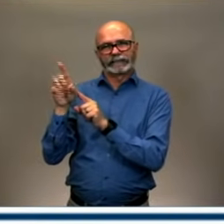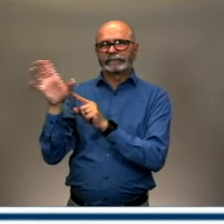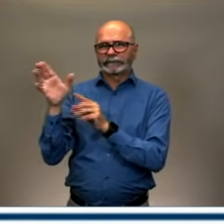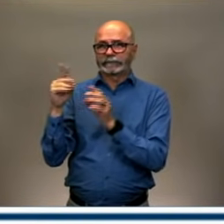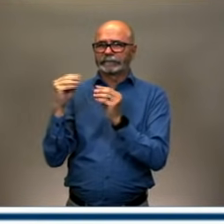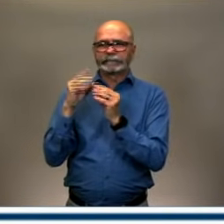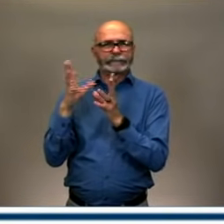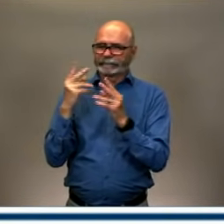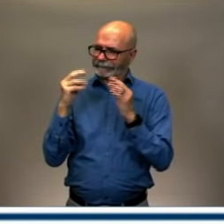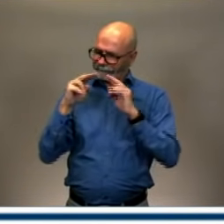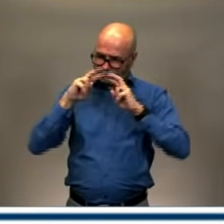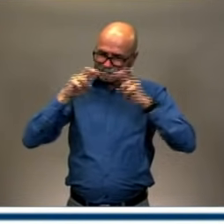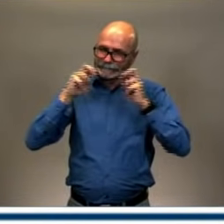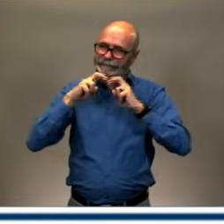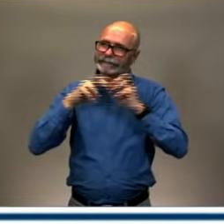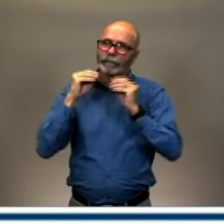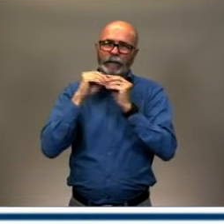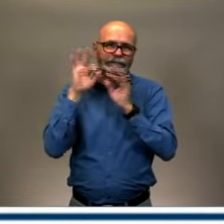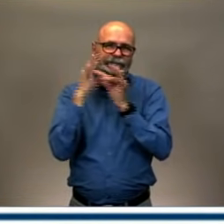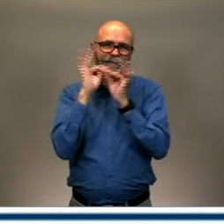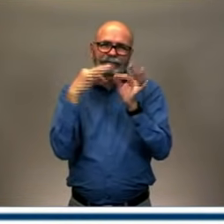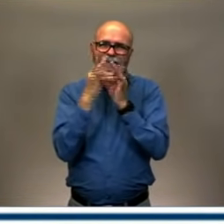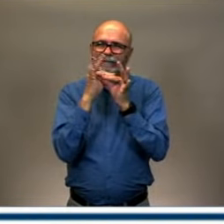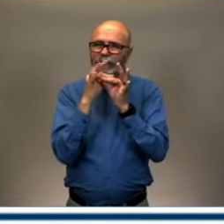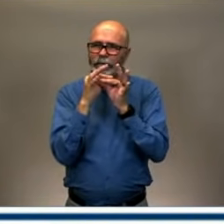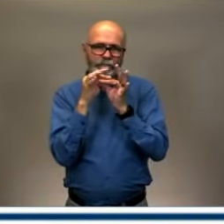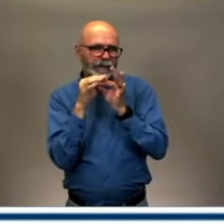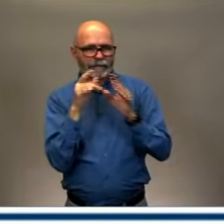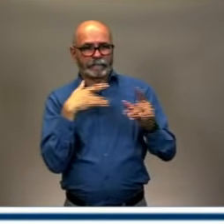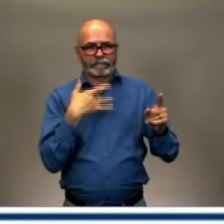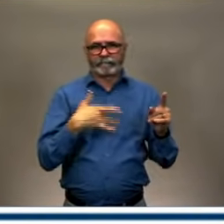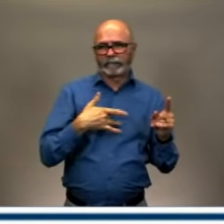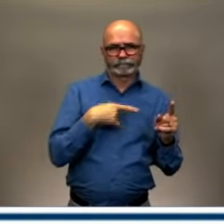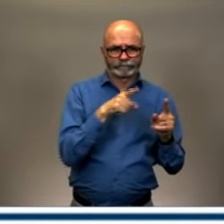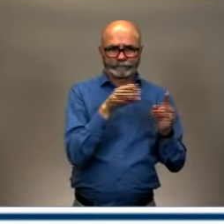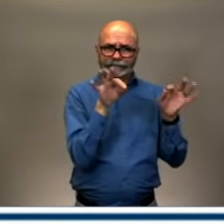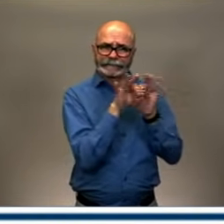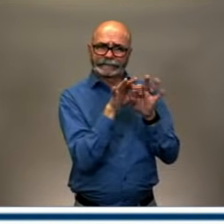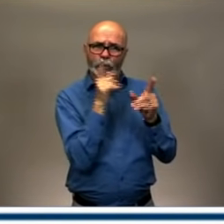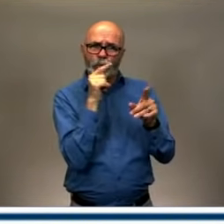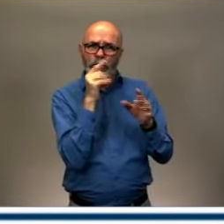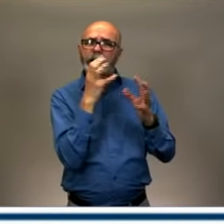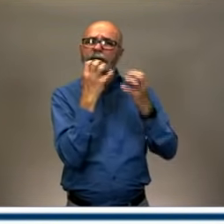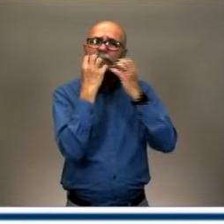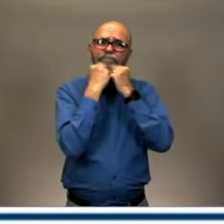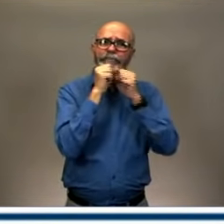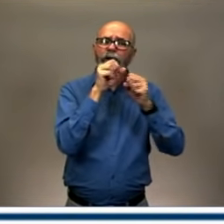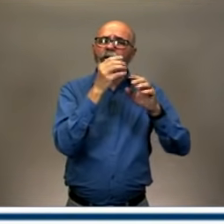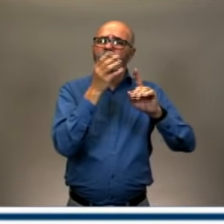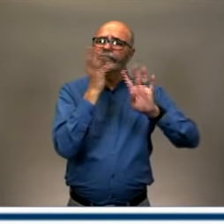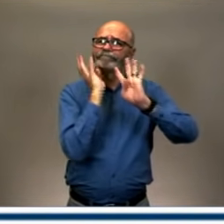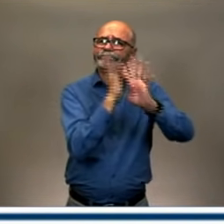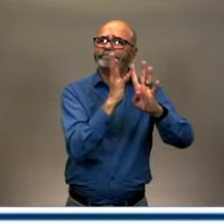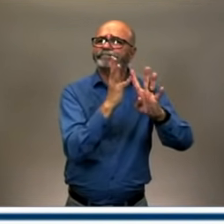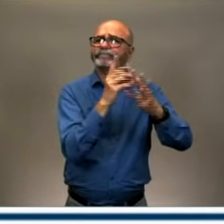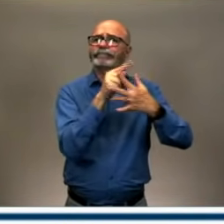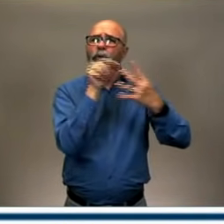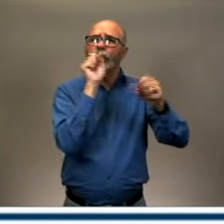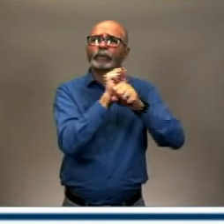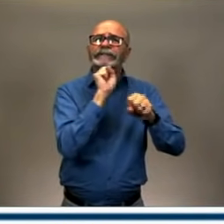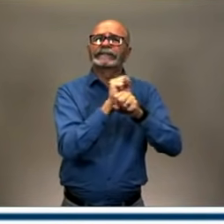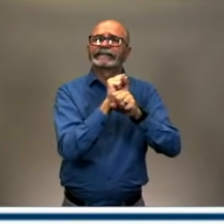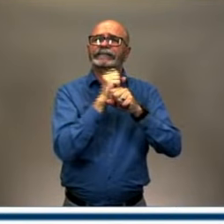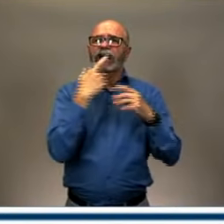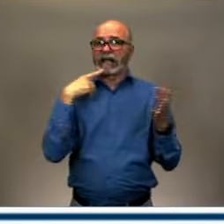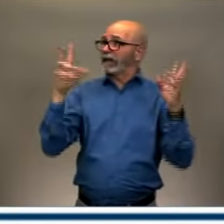2 around who is deemed an essential worker. I don't actually like that term because if you're somehow it seems if you're not